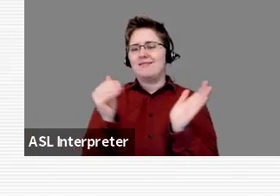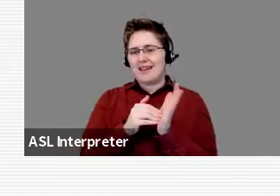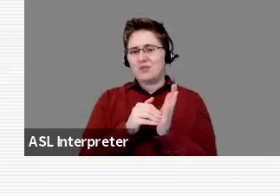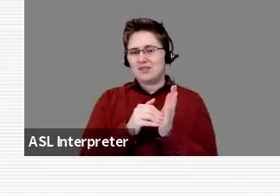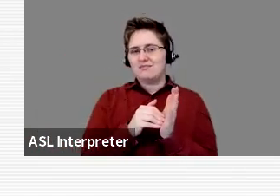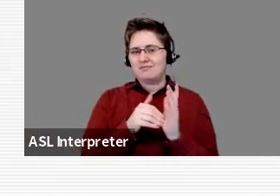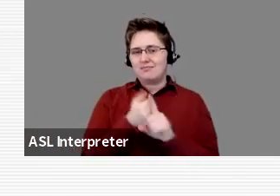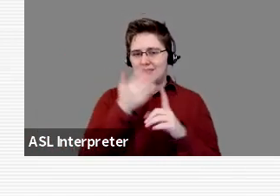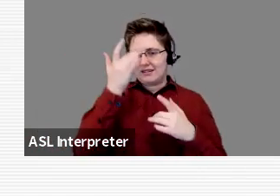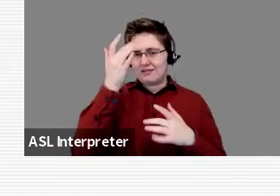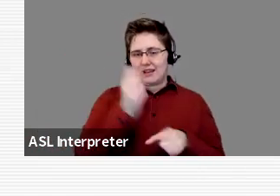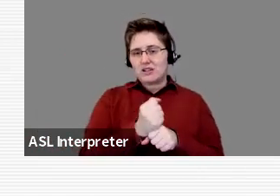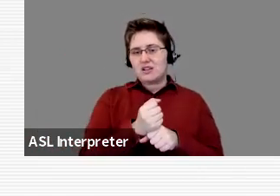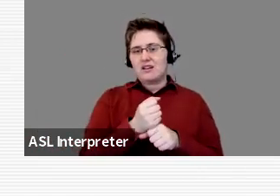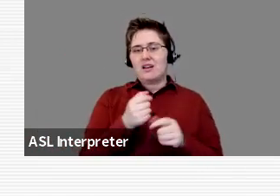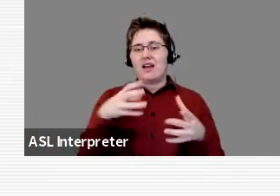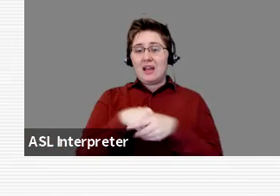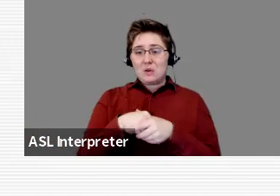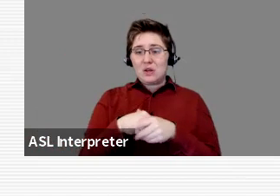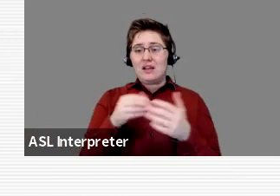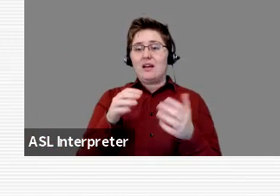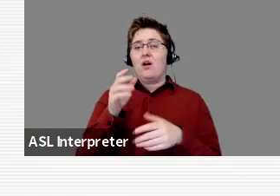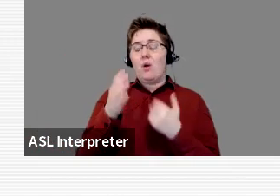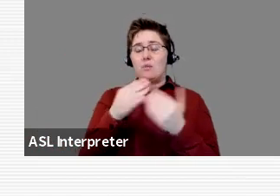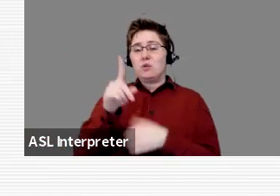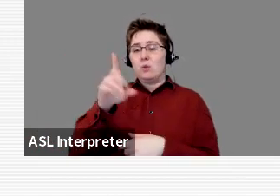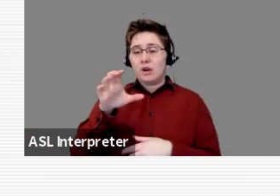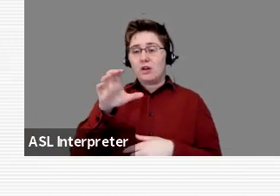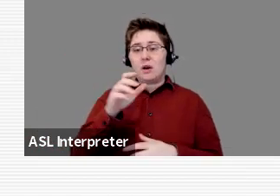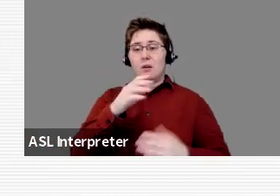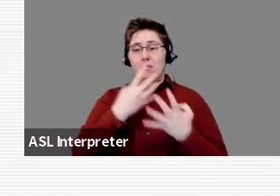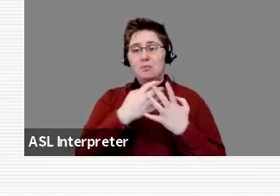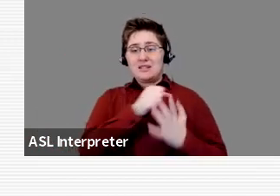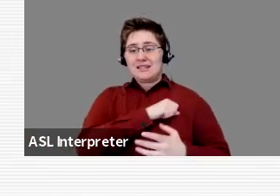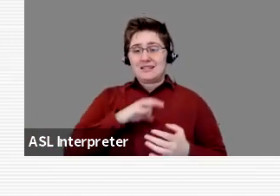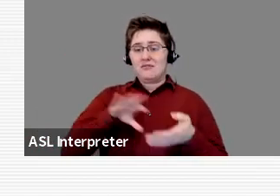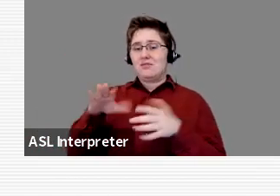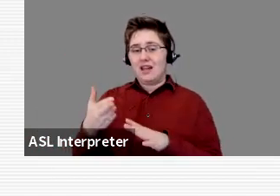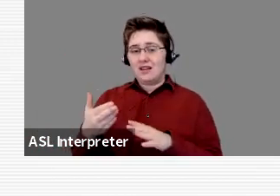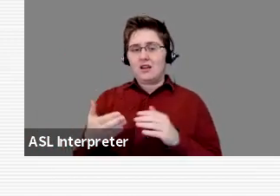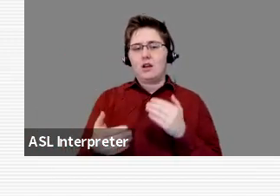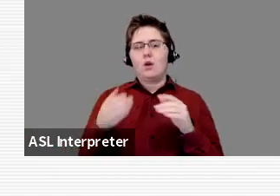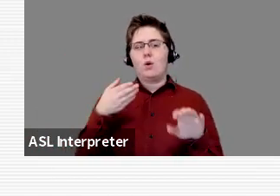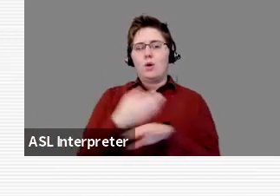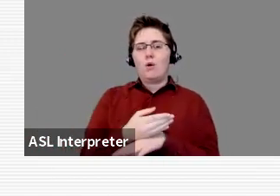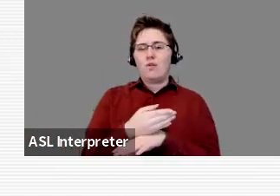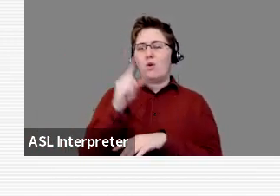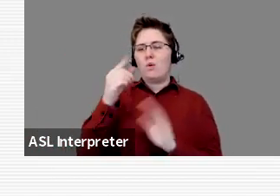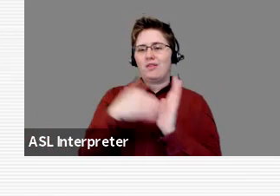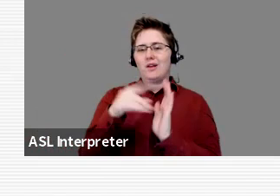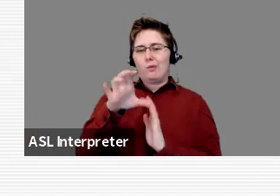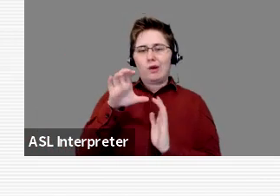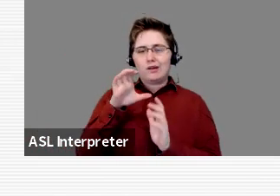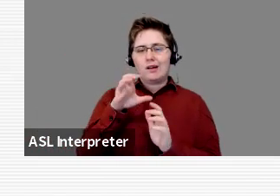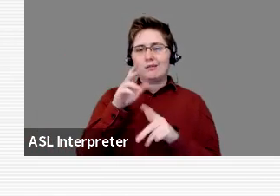including the death of almost 100 prison staff, and over 1,100 people that are incarcerated have died. And so we